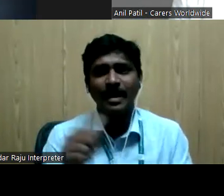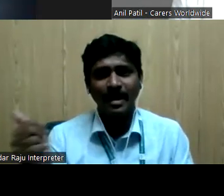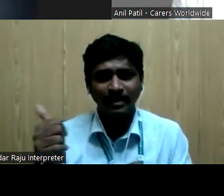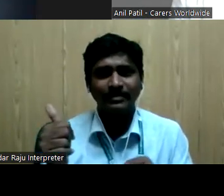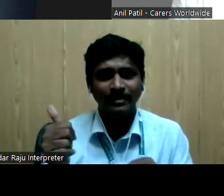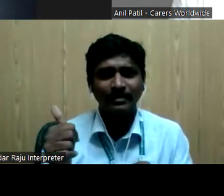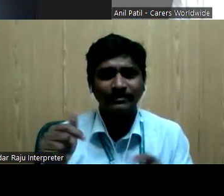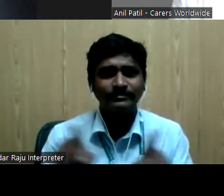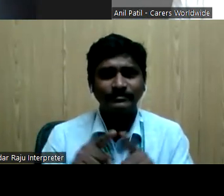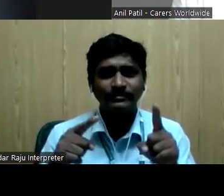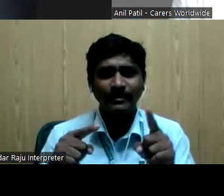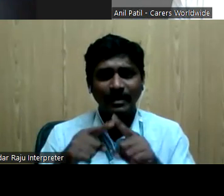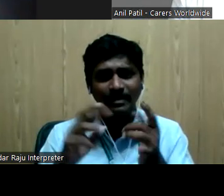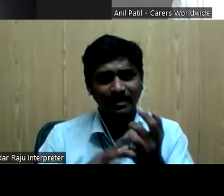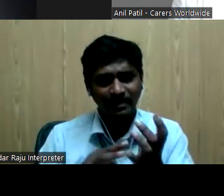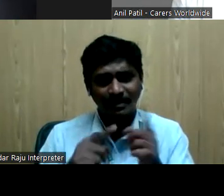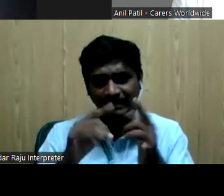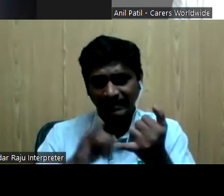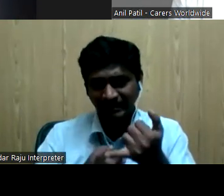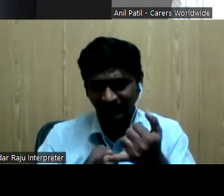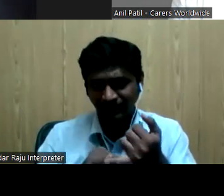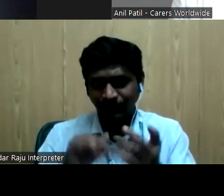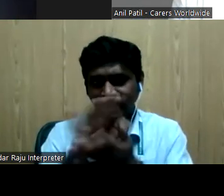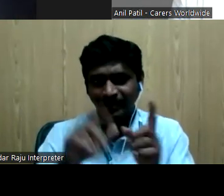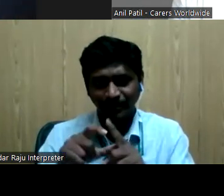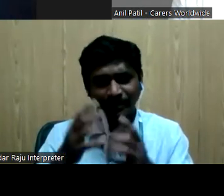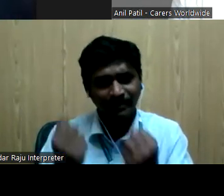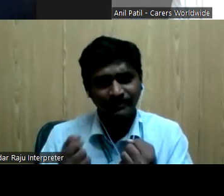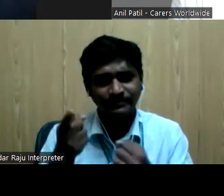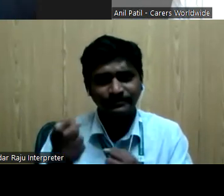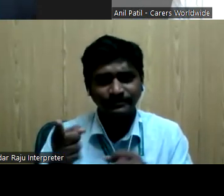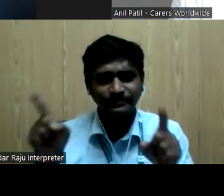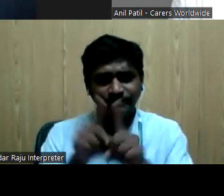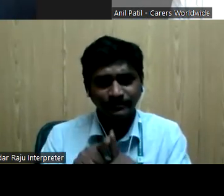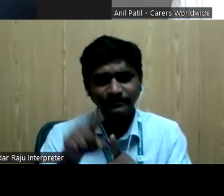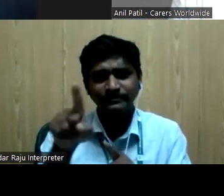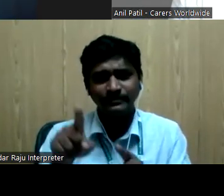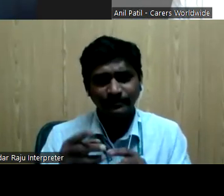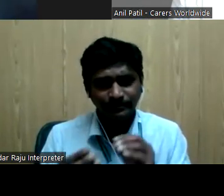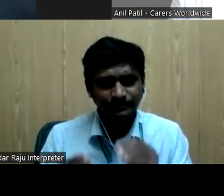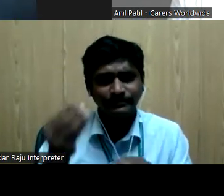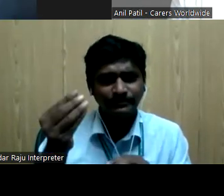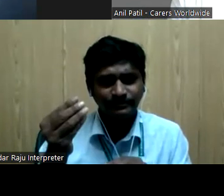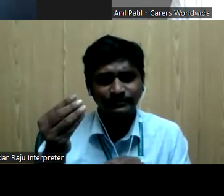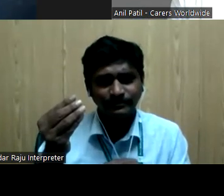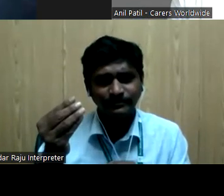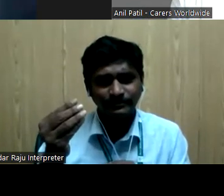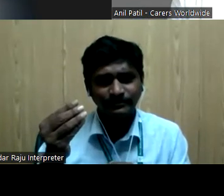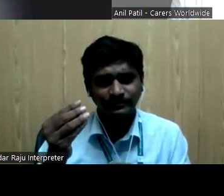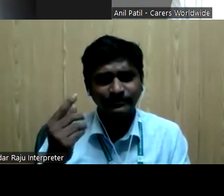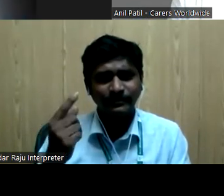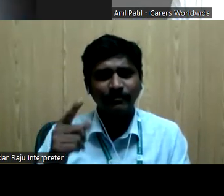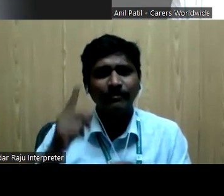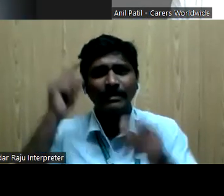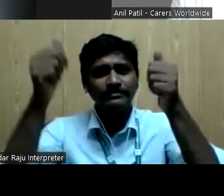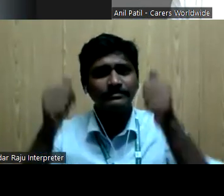in Telangana. And if we can have that collective action where we can advocate for this for the state of Telangana, probably we can yield some